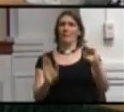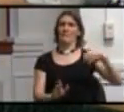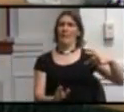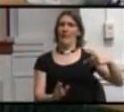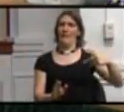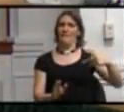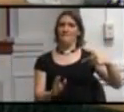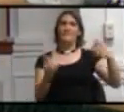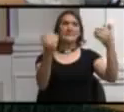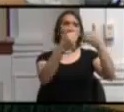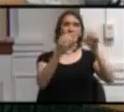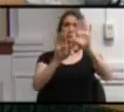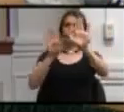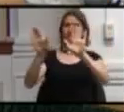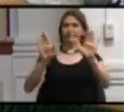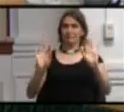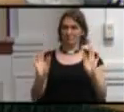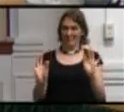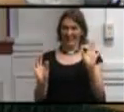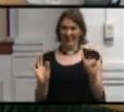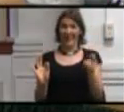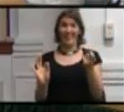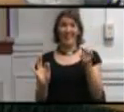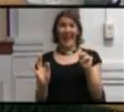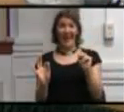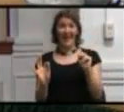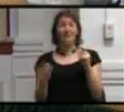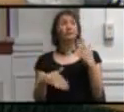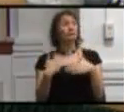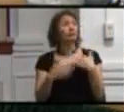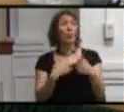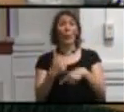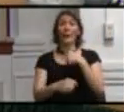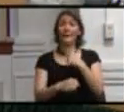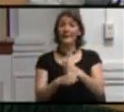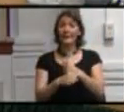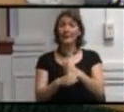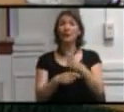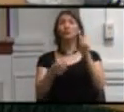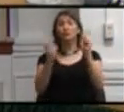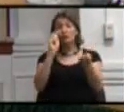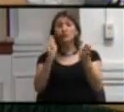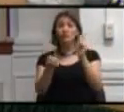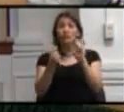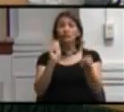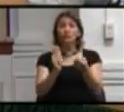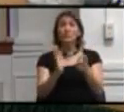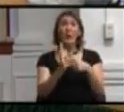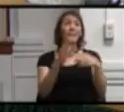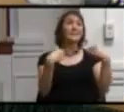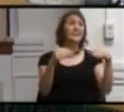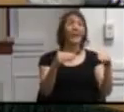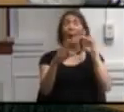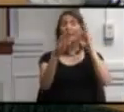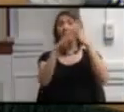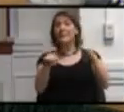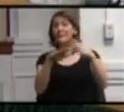which property is separate from which other property. And over the course of the year, there are changes made. Properties are